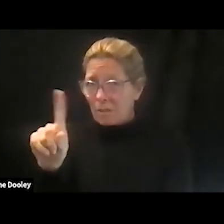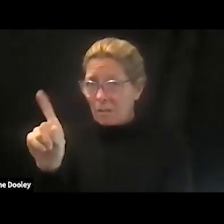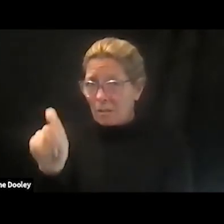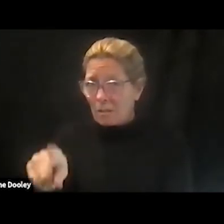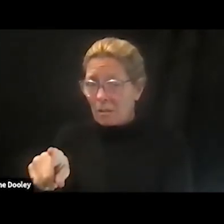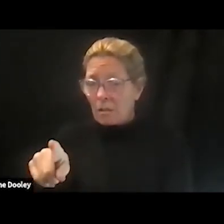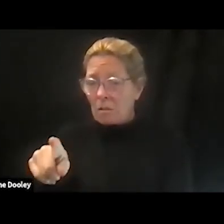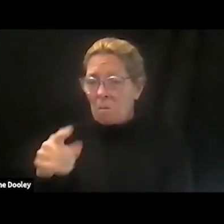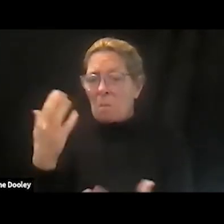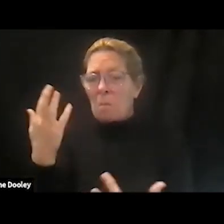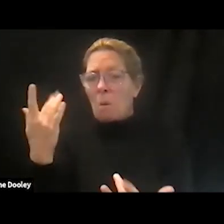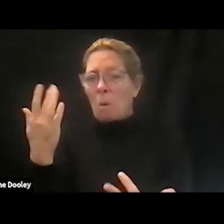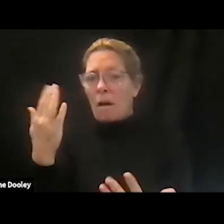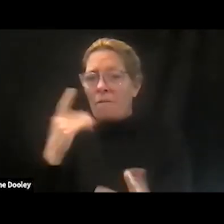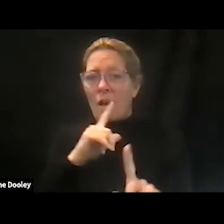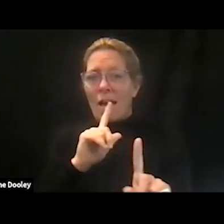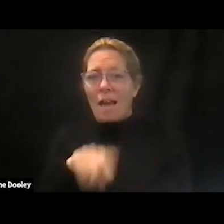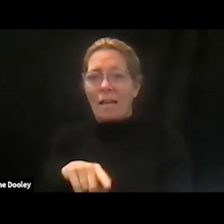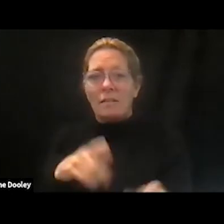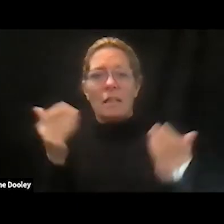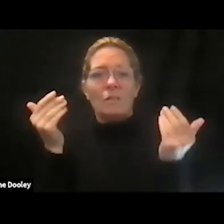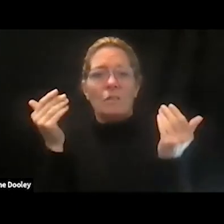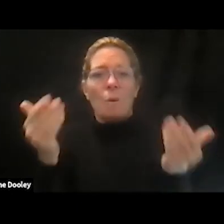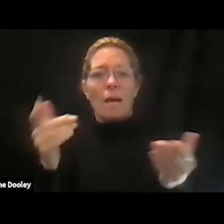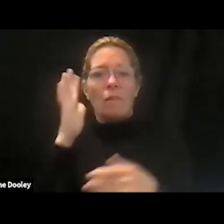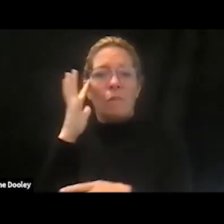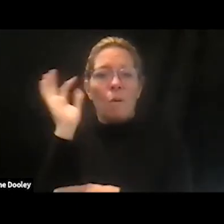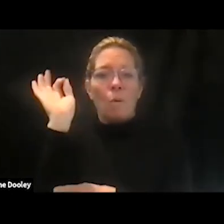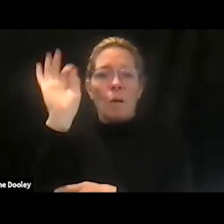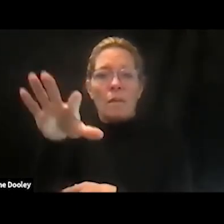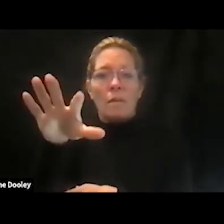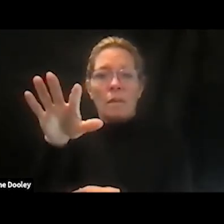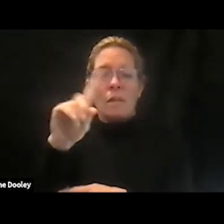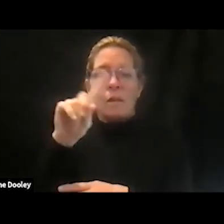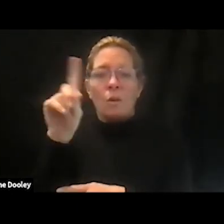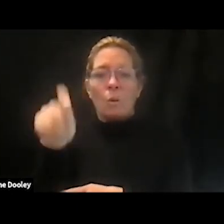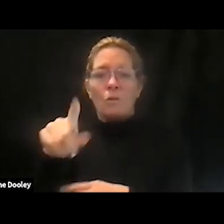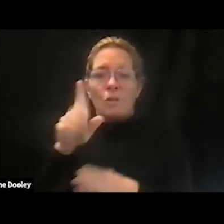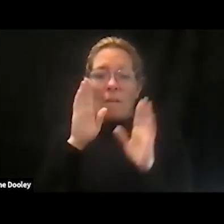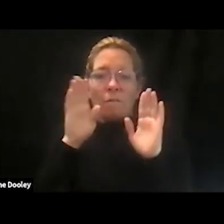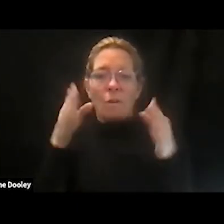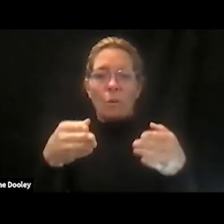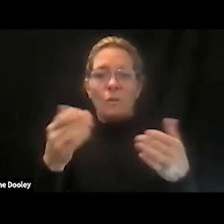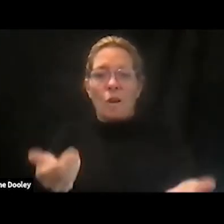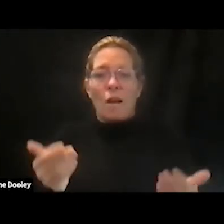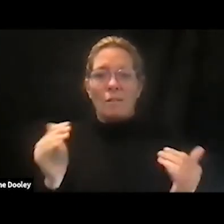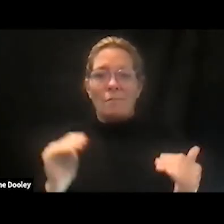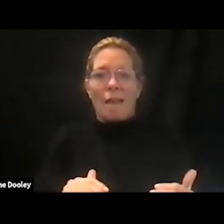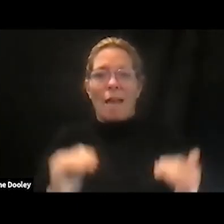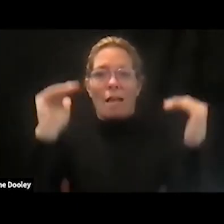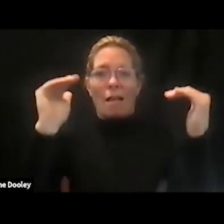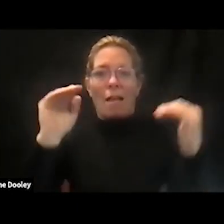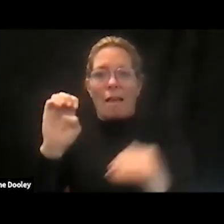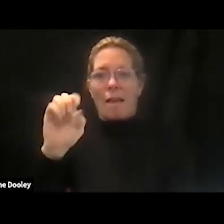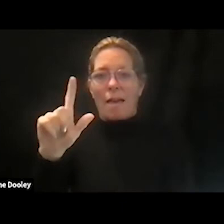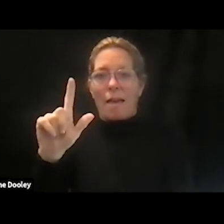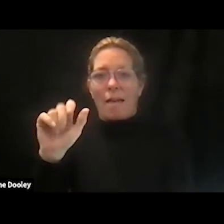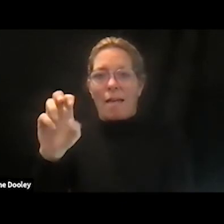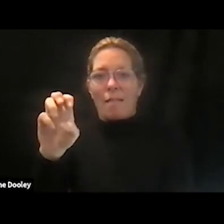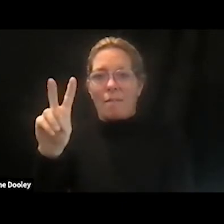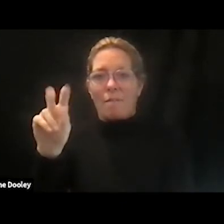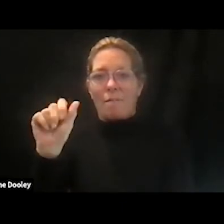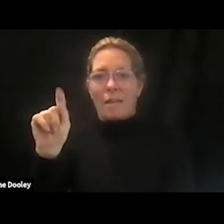Maybe while they answer that, let's throw that in and maybe just focus on the word elevate, since it was elevate or redshift.